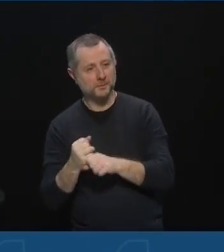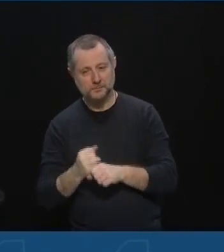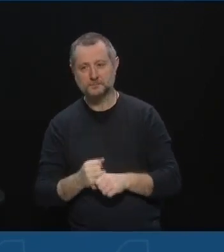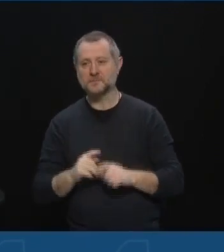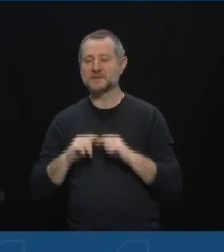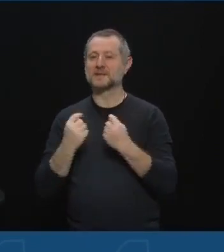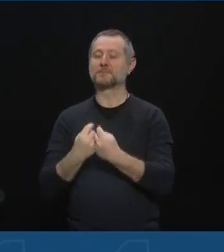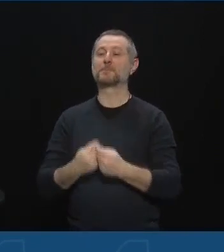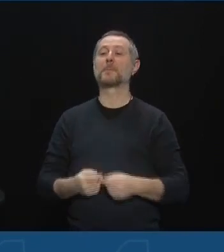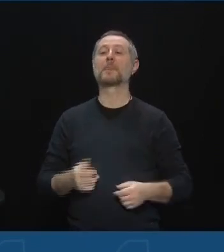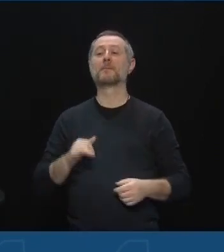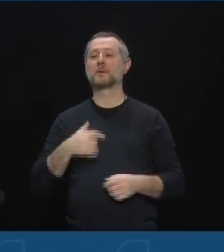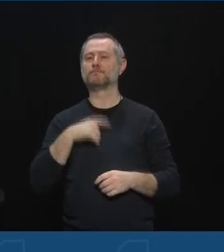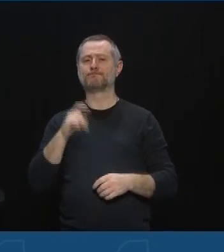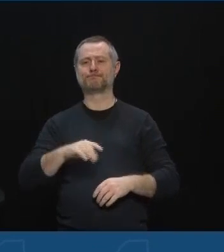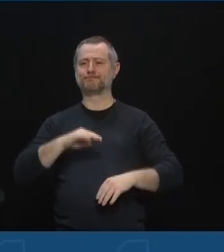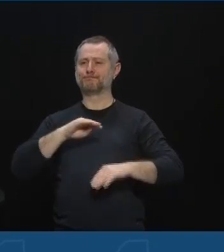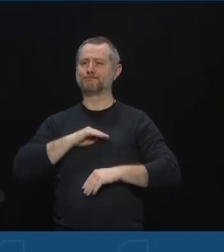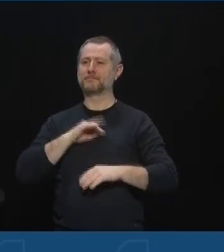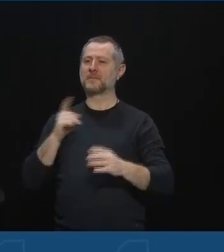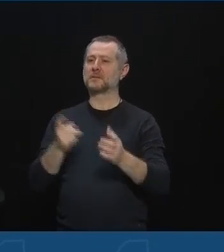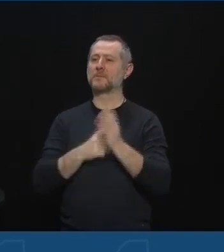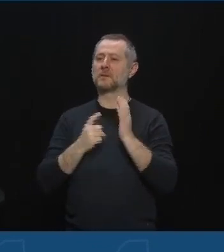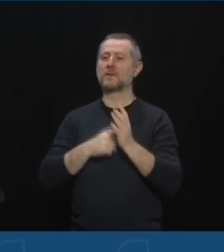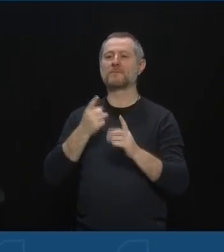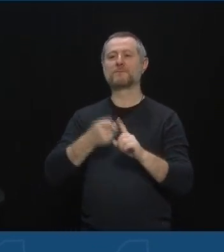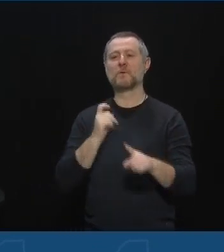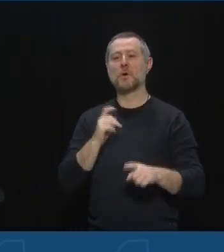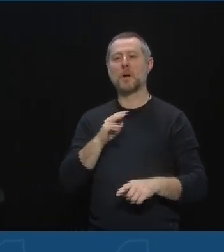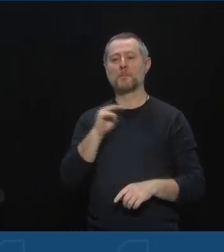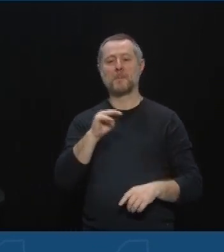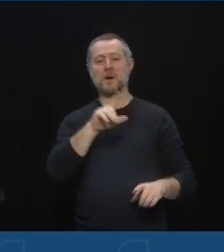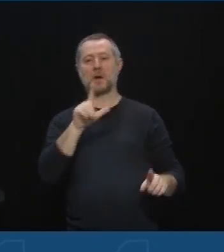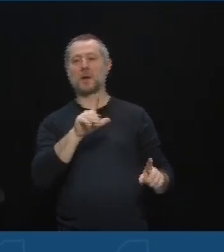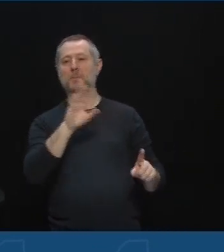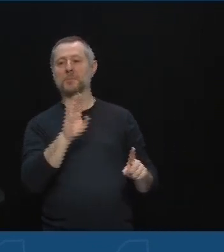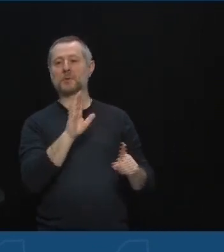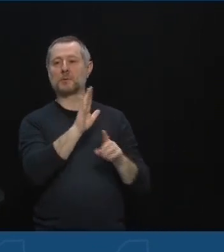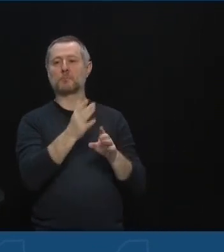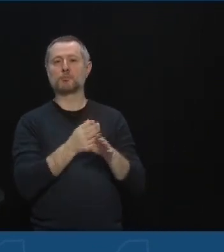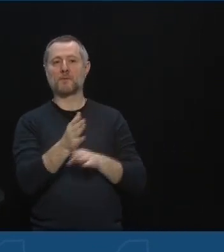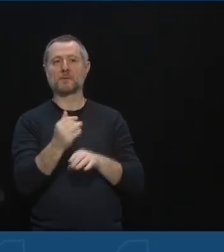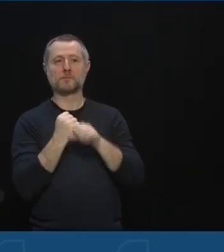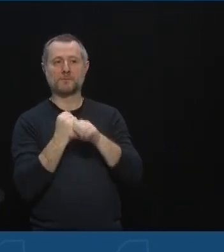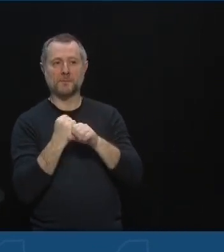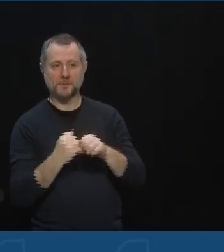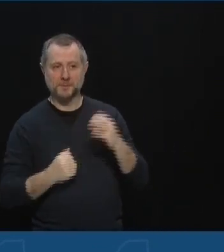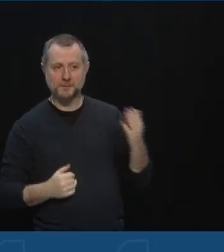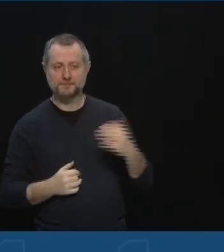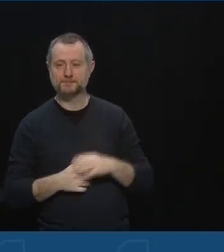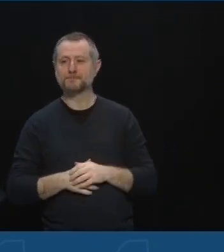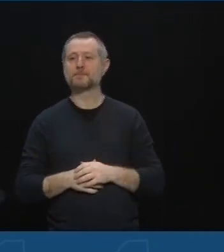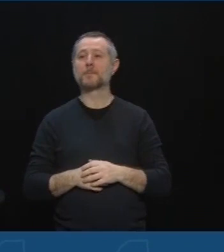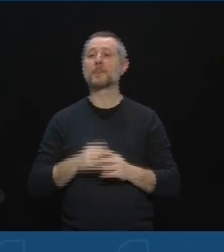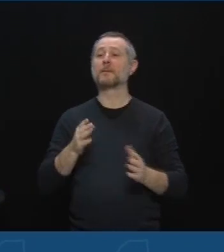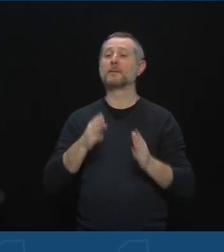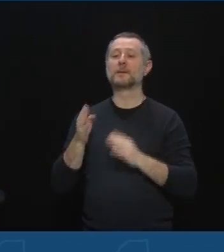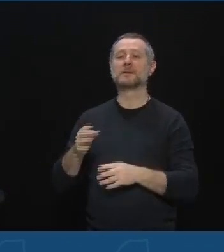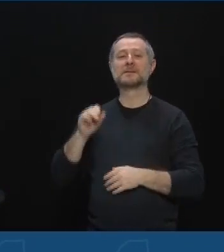the standards set by Major League Baseball, so that's important. So let's make that shine again. It's going to be beautiful. But also the Seneca Park